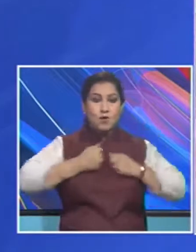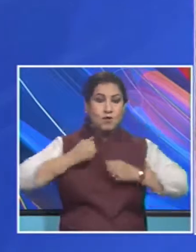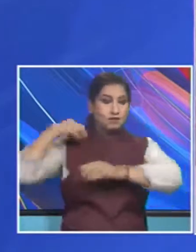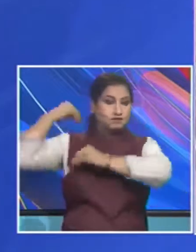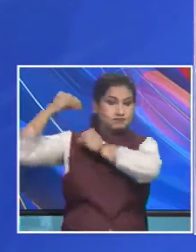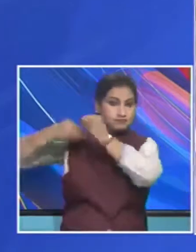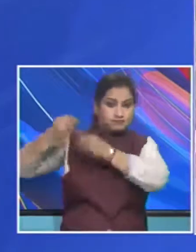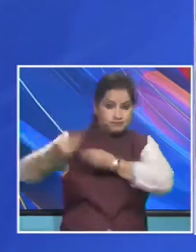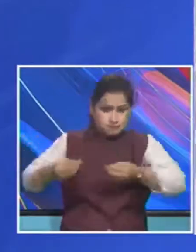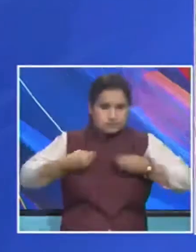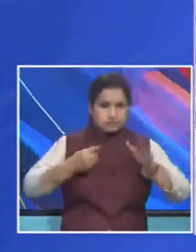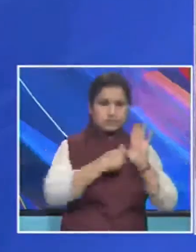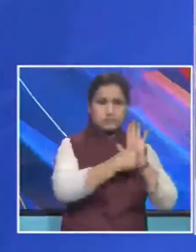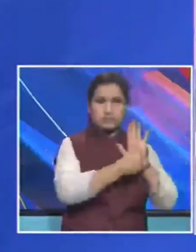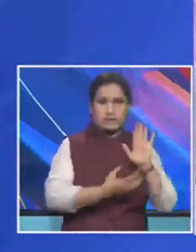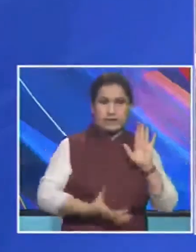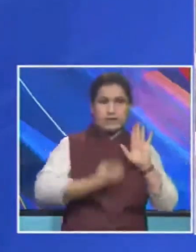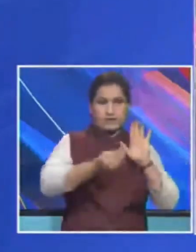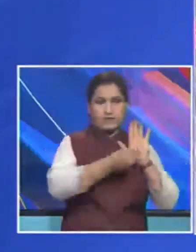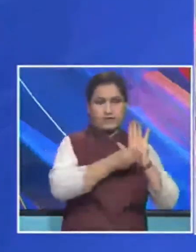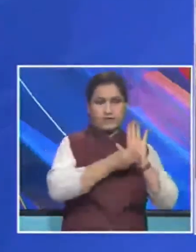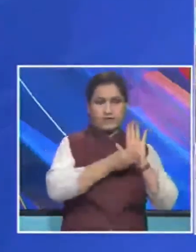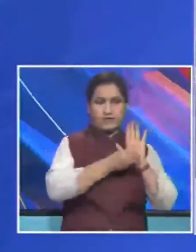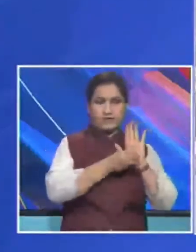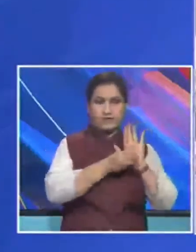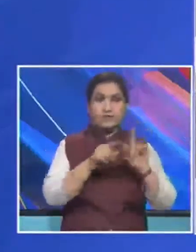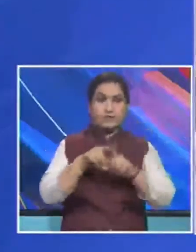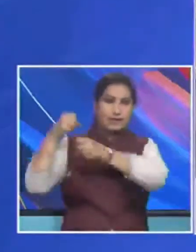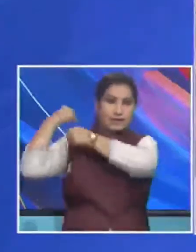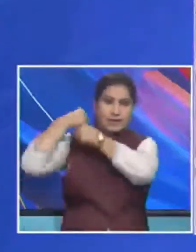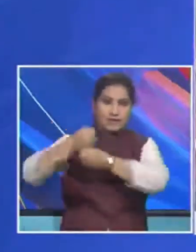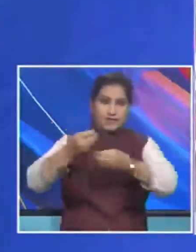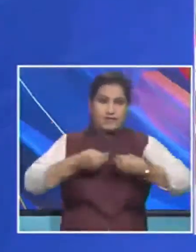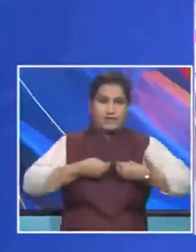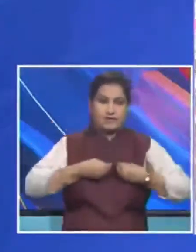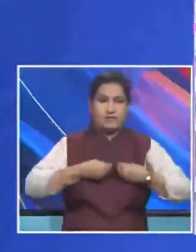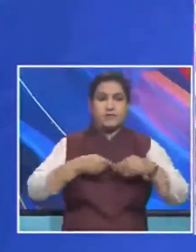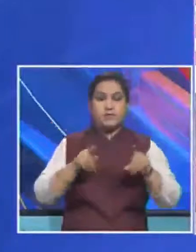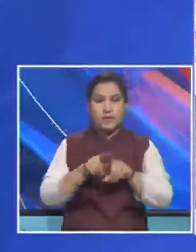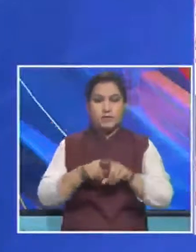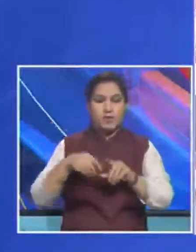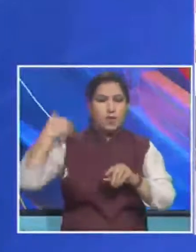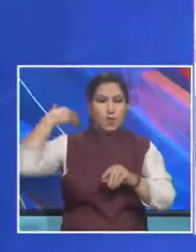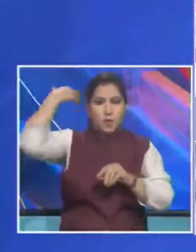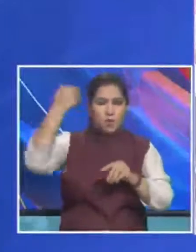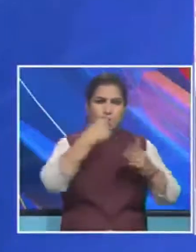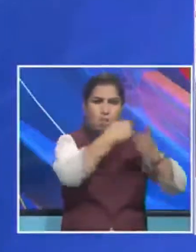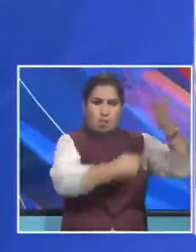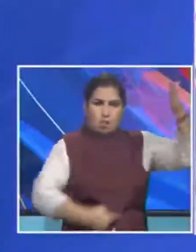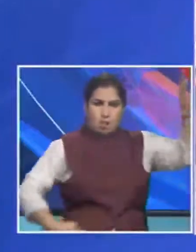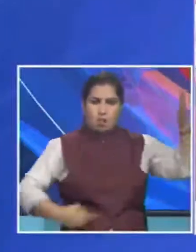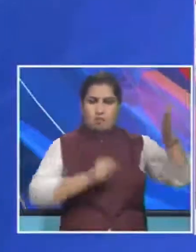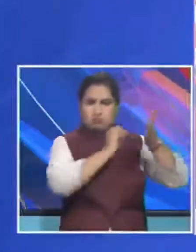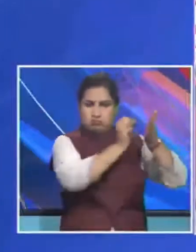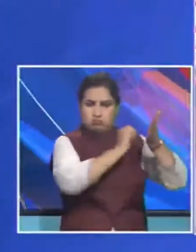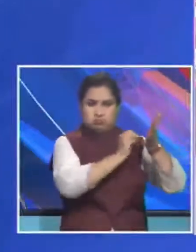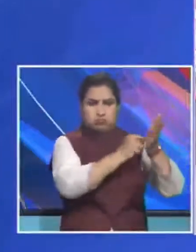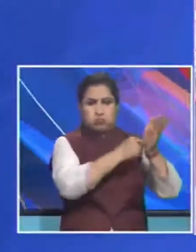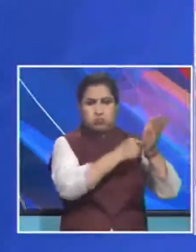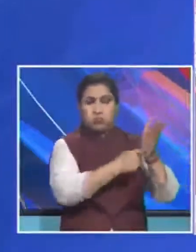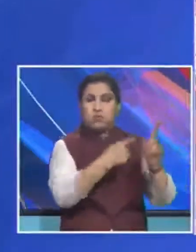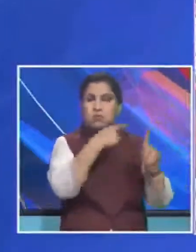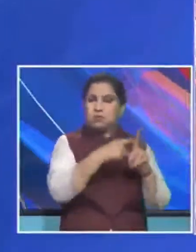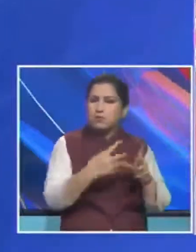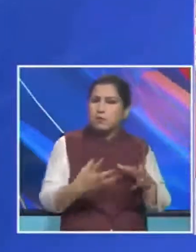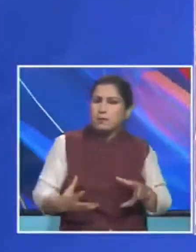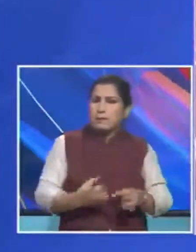us. The gift of a constitution that, other than being the longest written constitution in the world, holds in